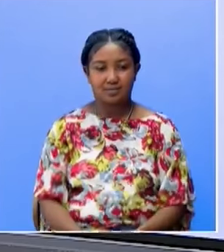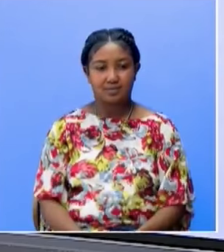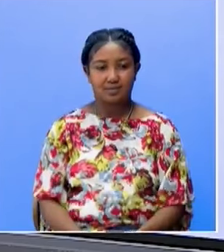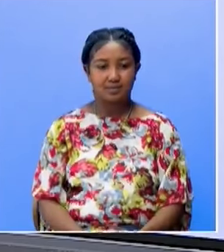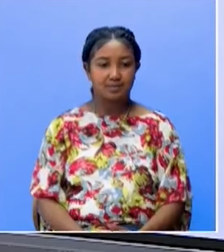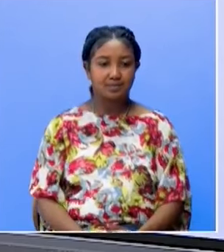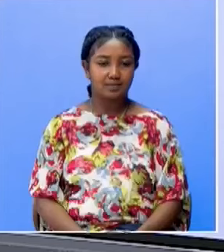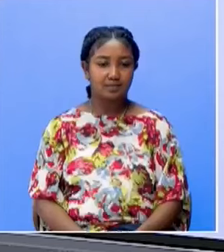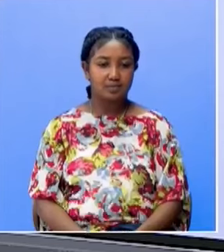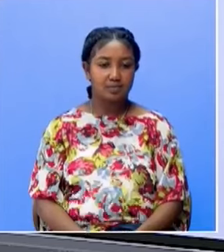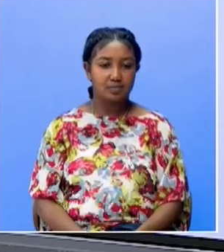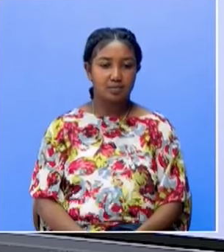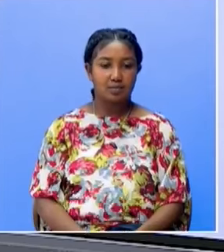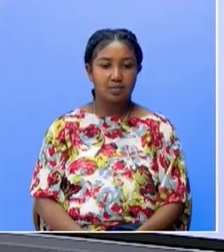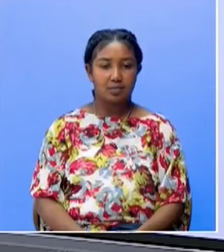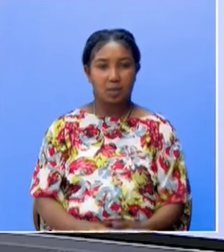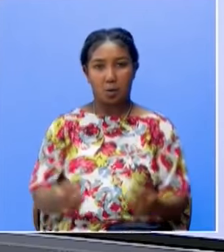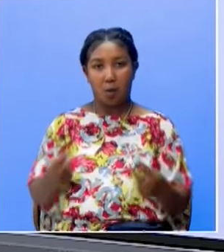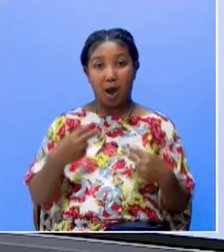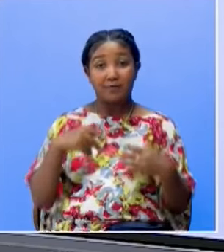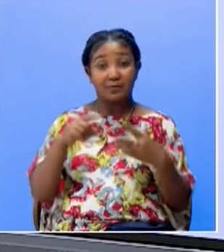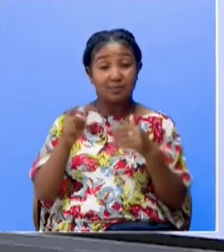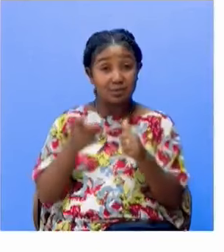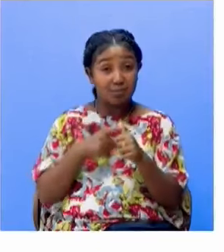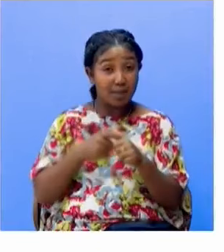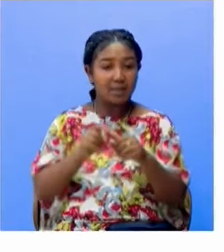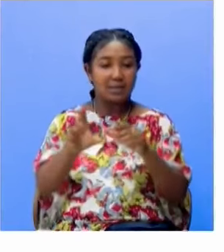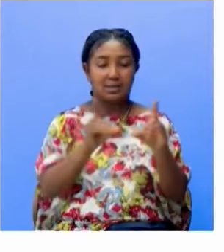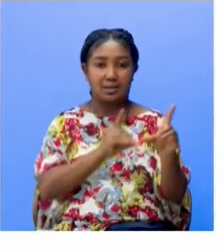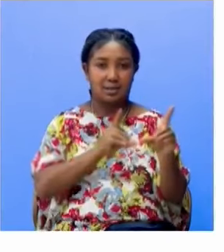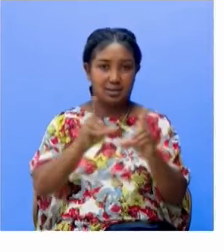one. Still, we have to start from did.